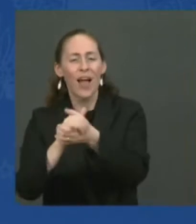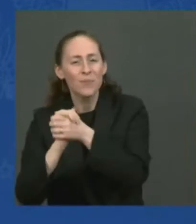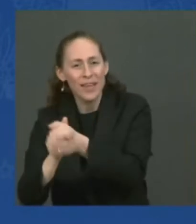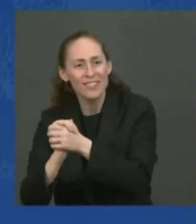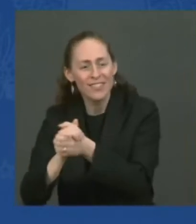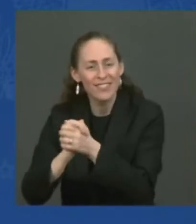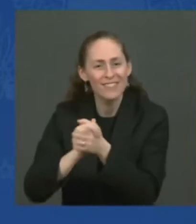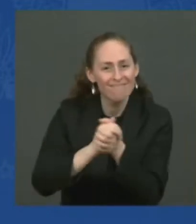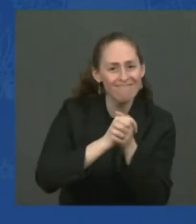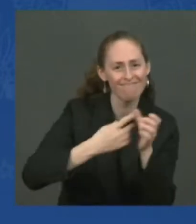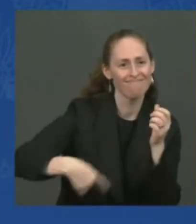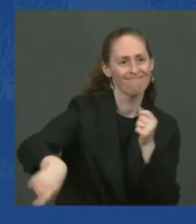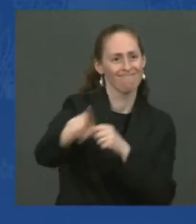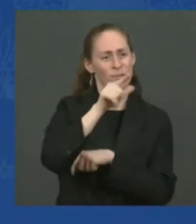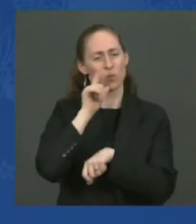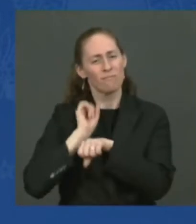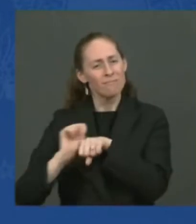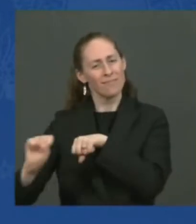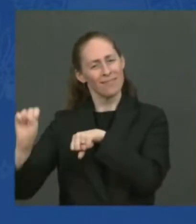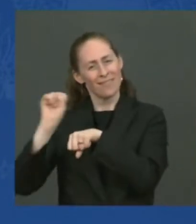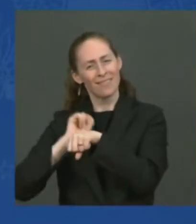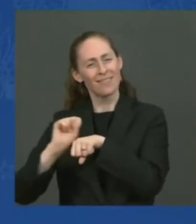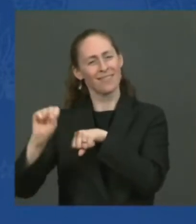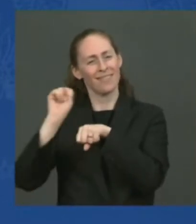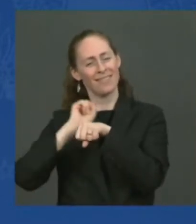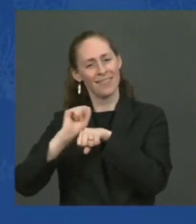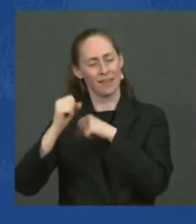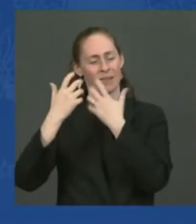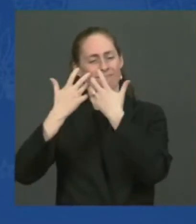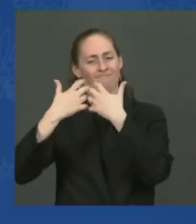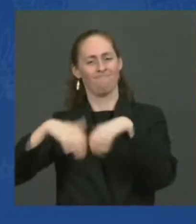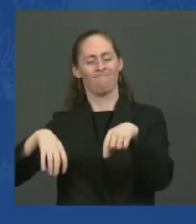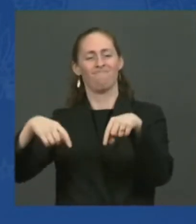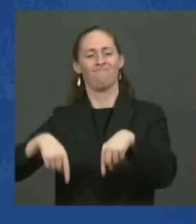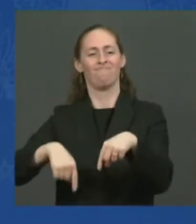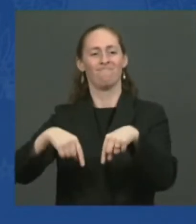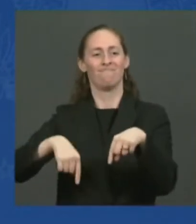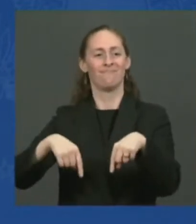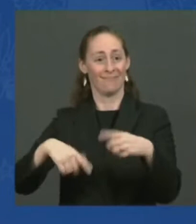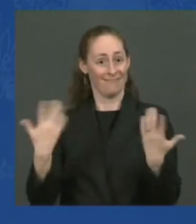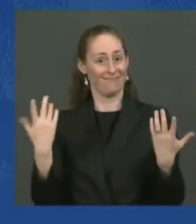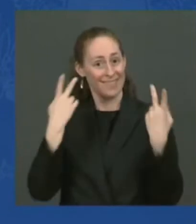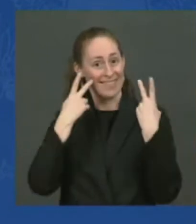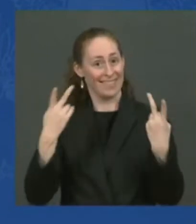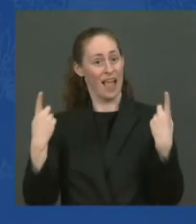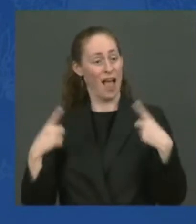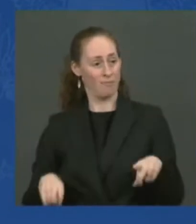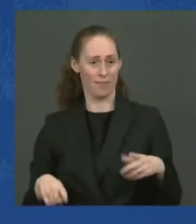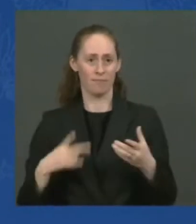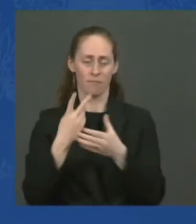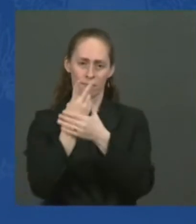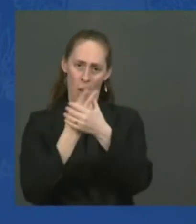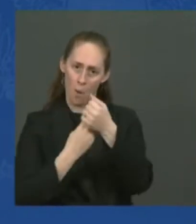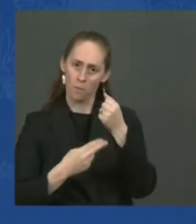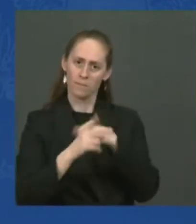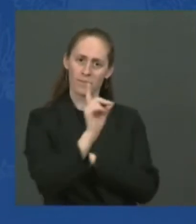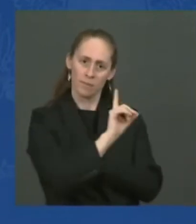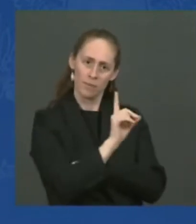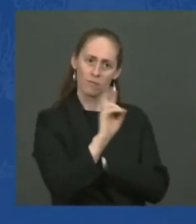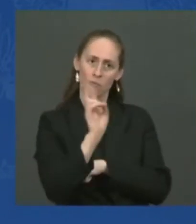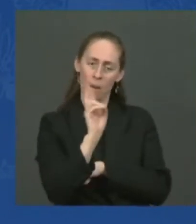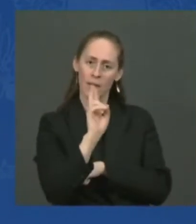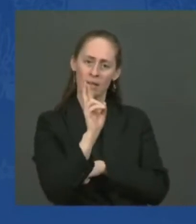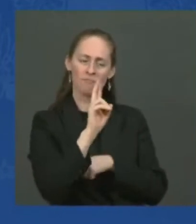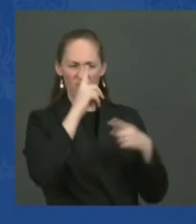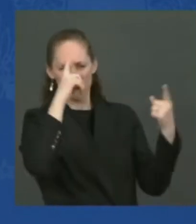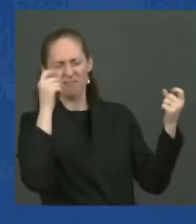in making this possible. This is what can happen when Republicans and Democrats decide we're going to work together to get